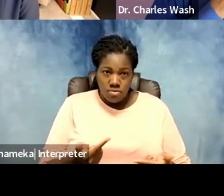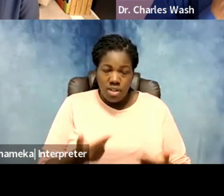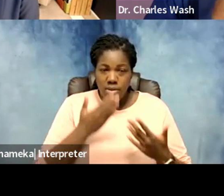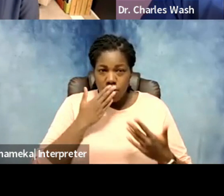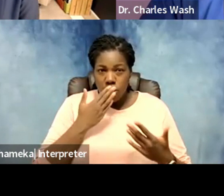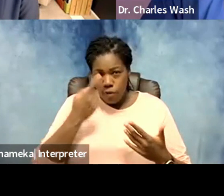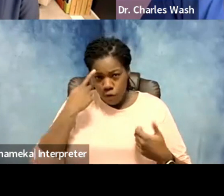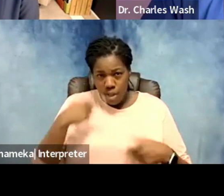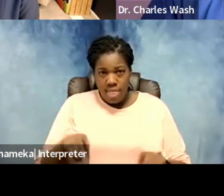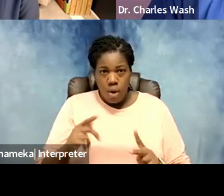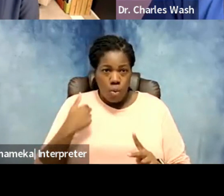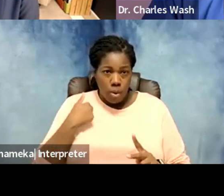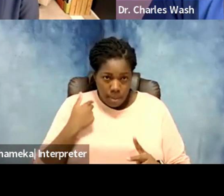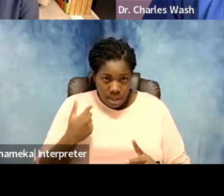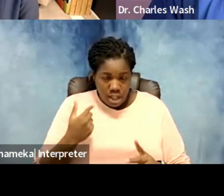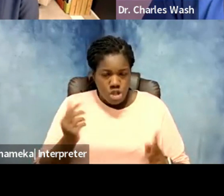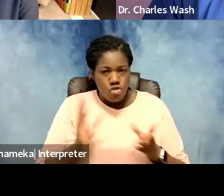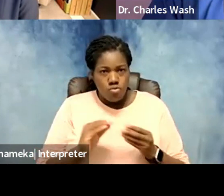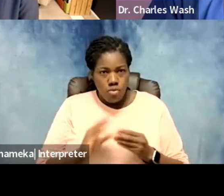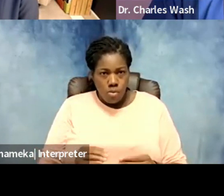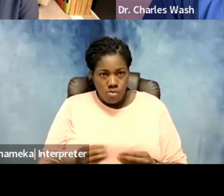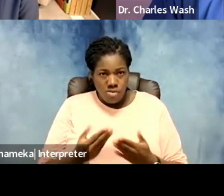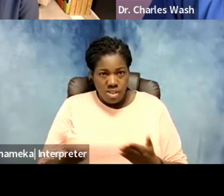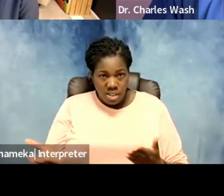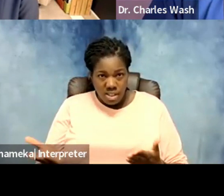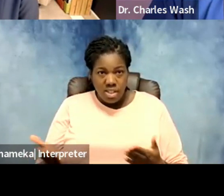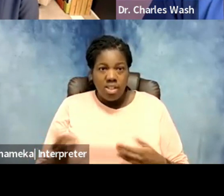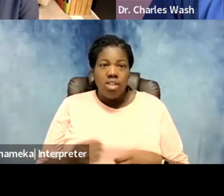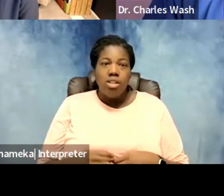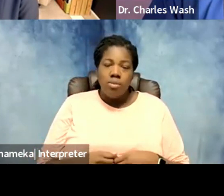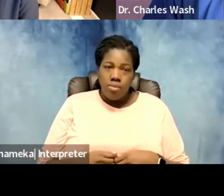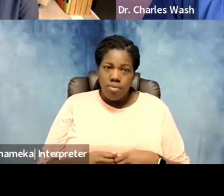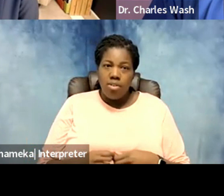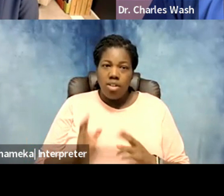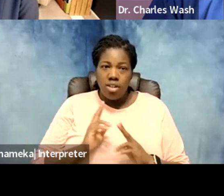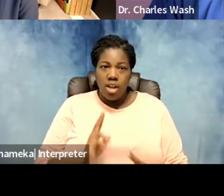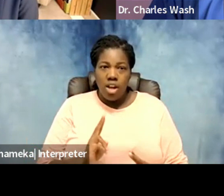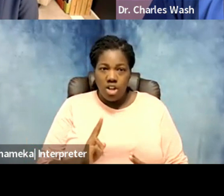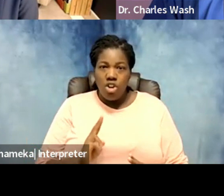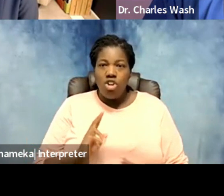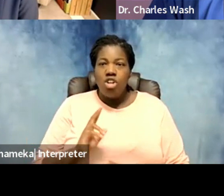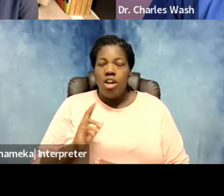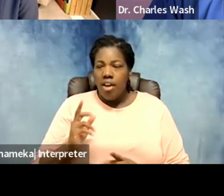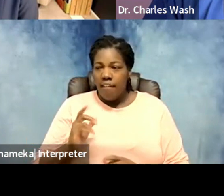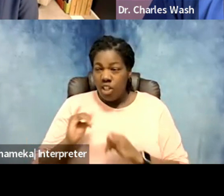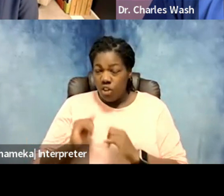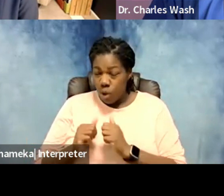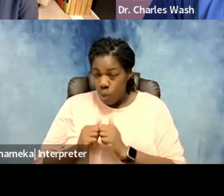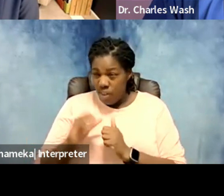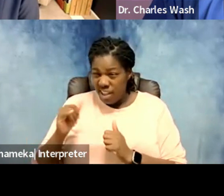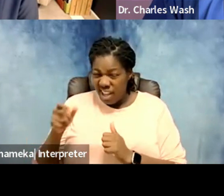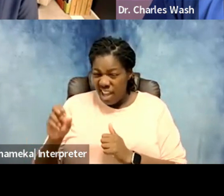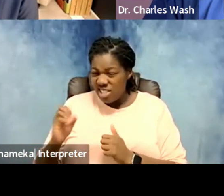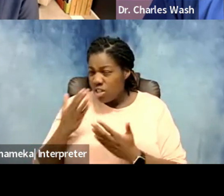Thank you for allowing me to say a few words and allow me to the honor of asking Cassie to join us here today.